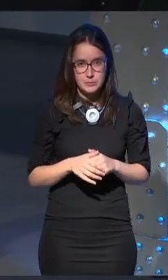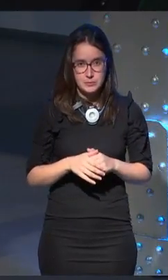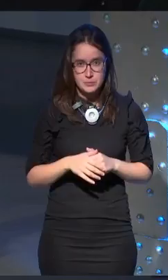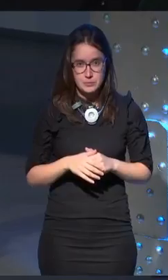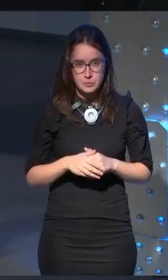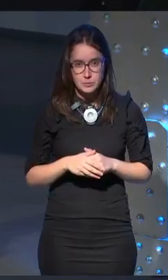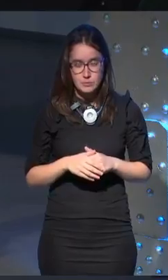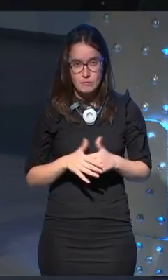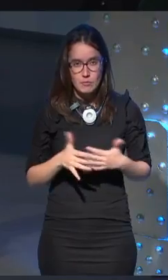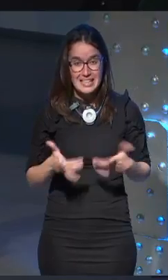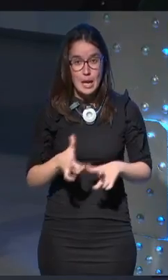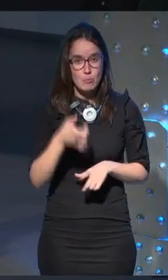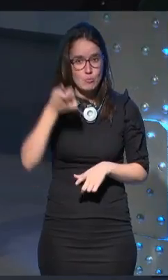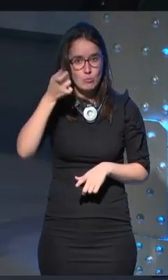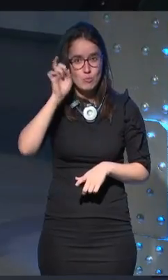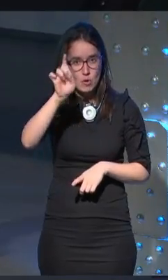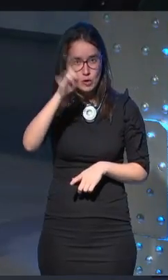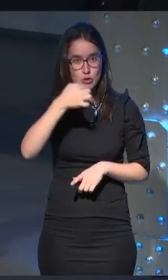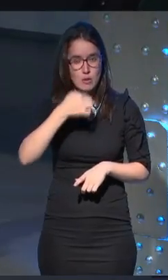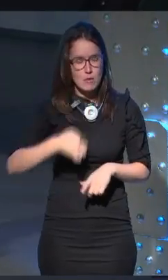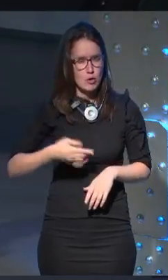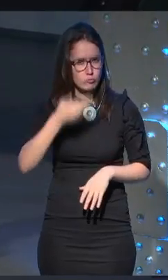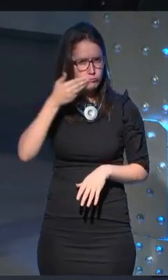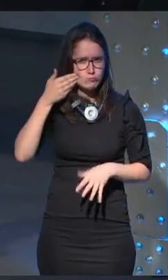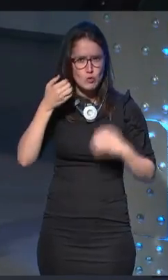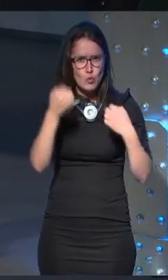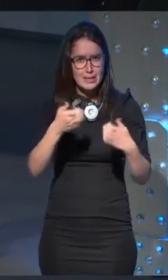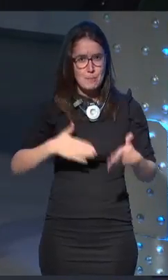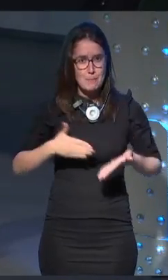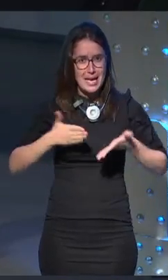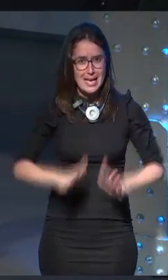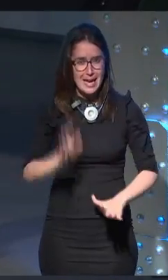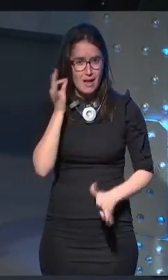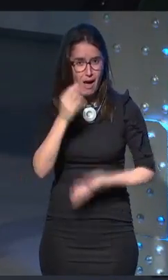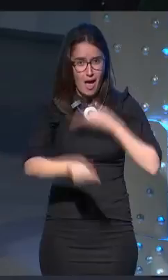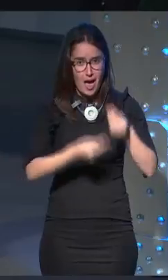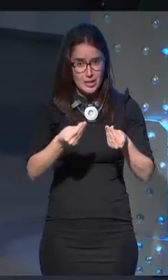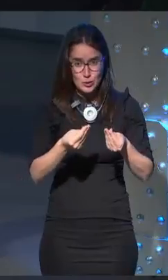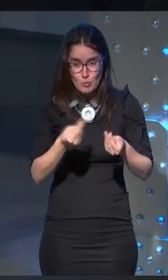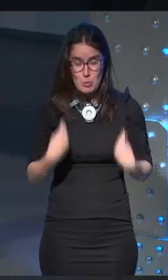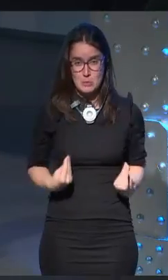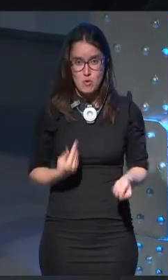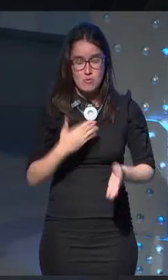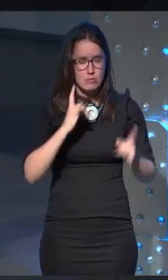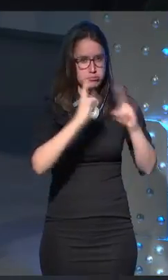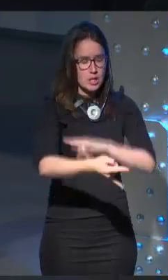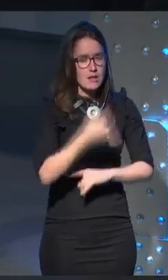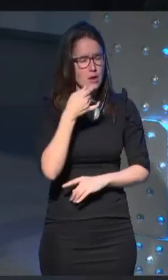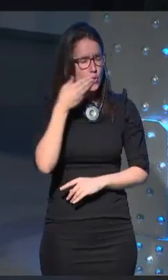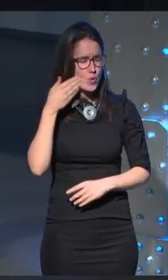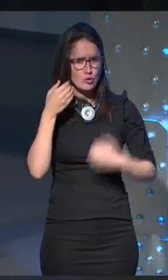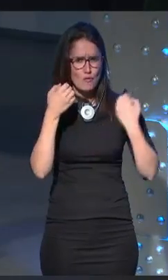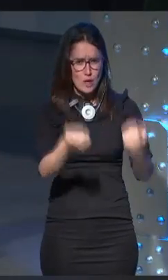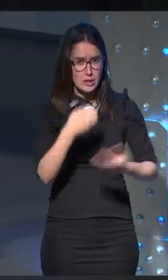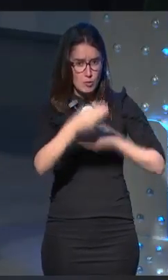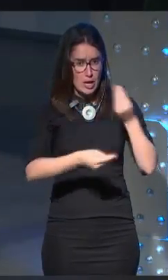her teacher wrote me and said how proud she was of Charlotte for doing that. I called Charlotte that night. I said, hey, I'm very proud of you for doing that. What were you